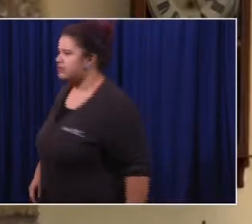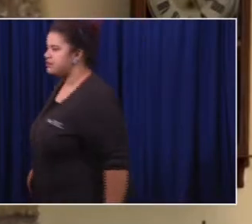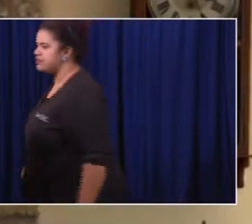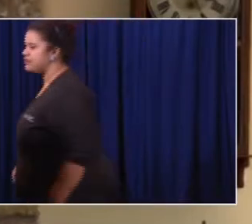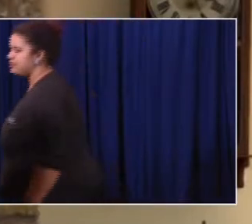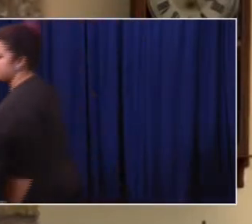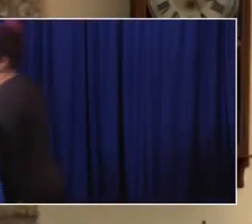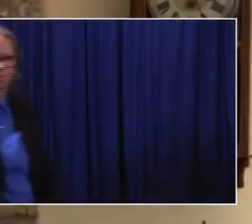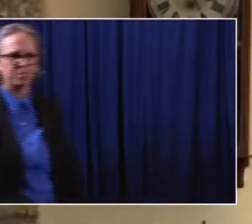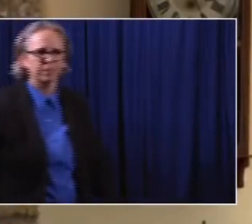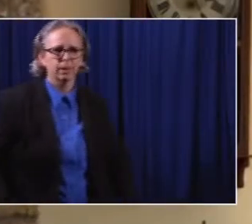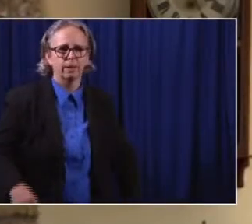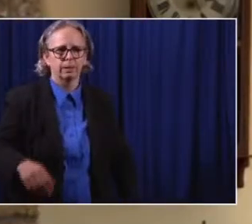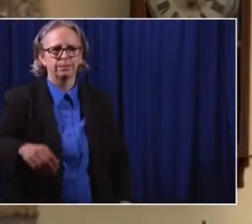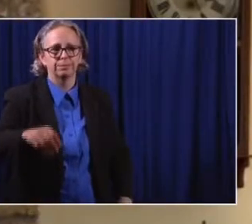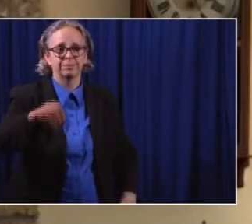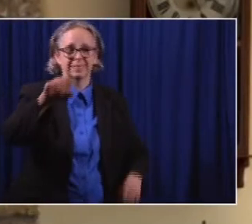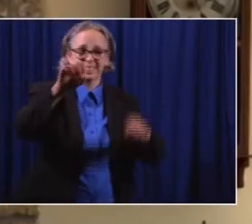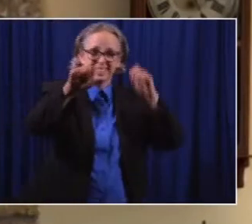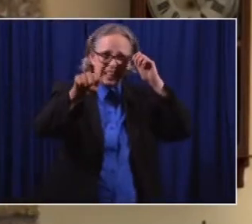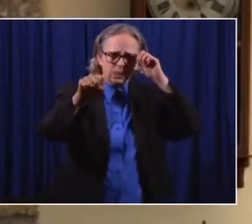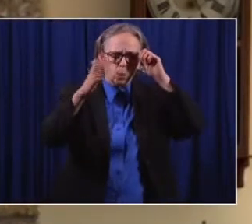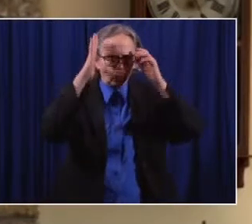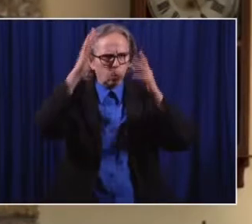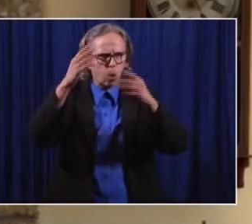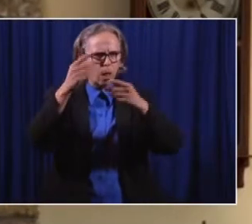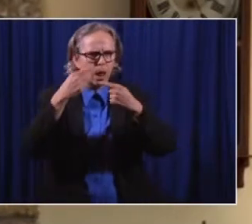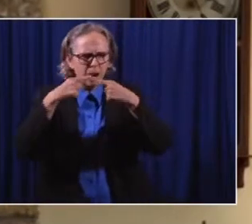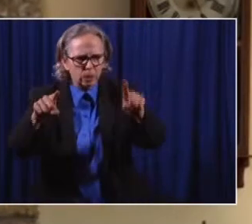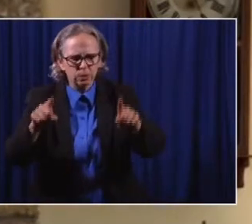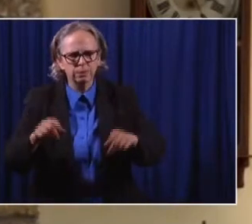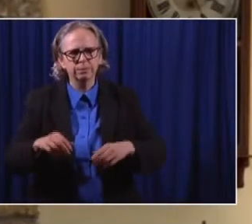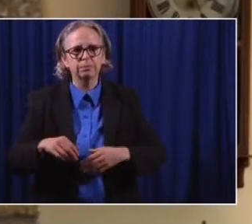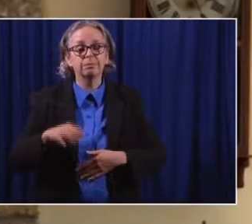going to allow some visitation inside as we get